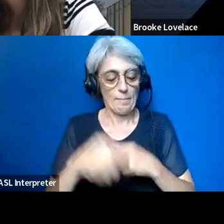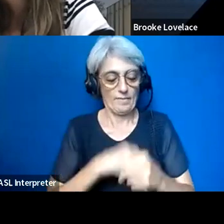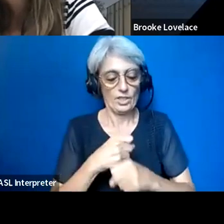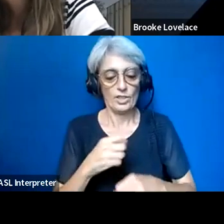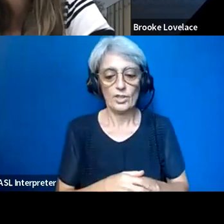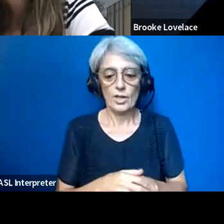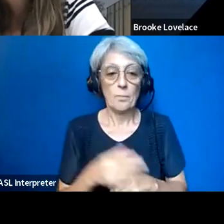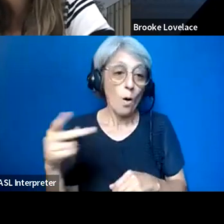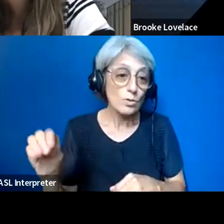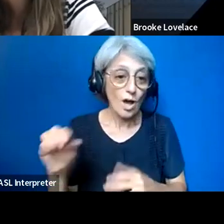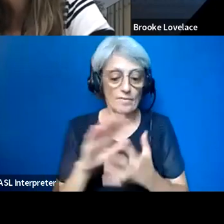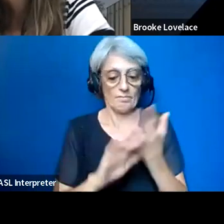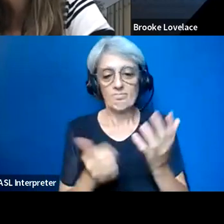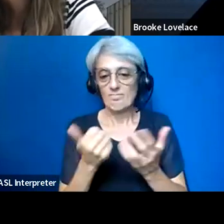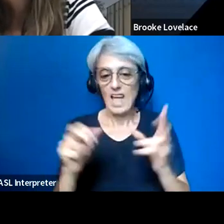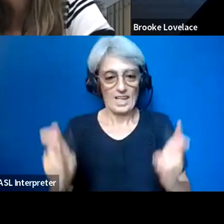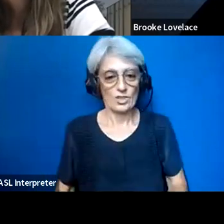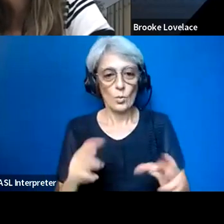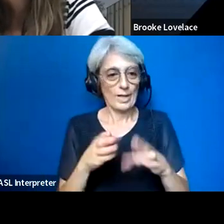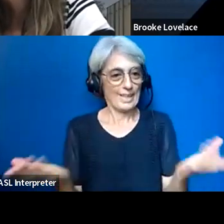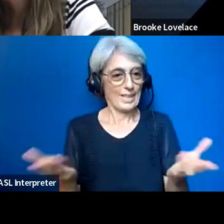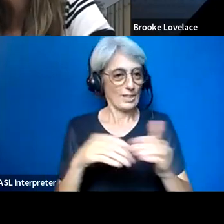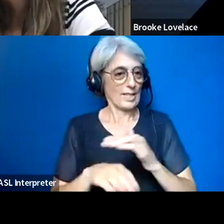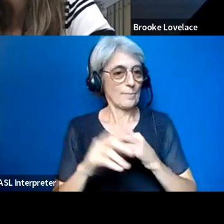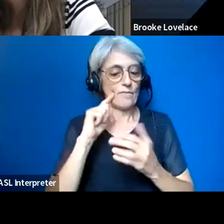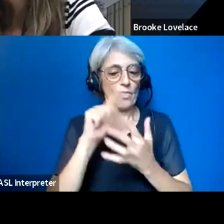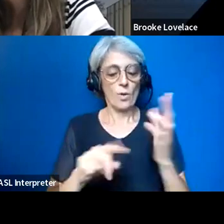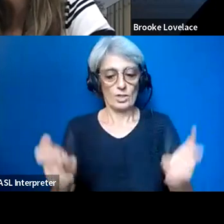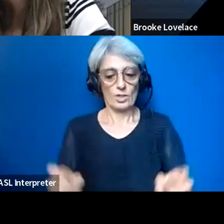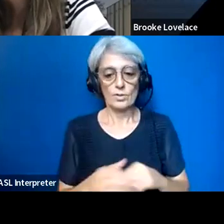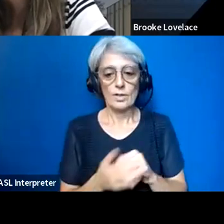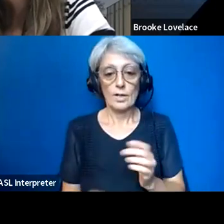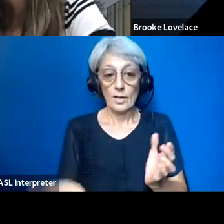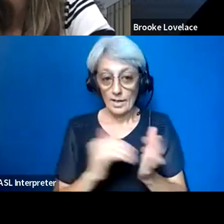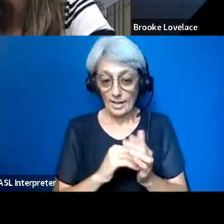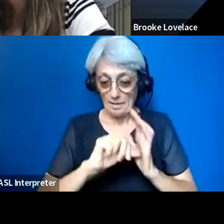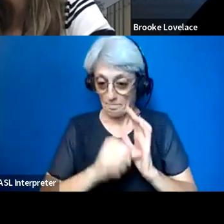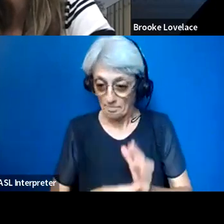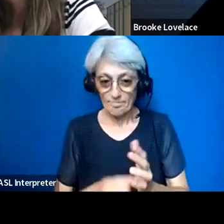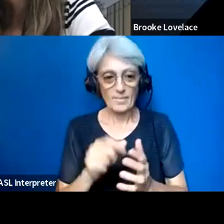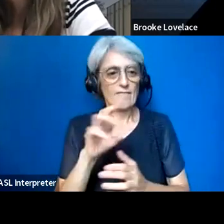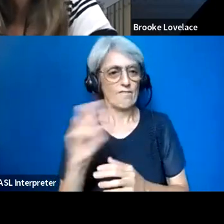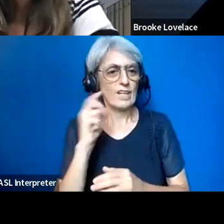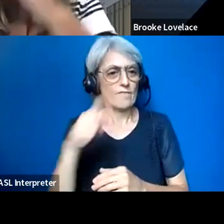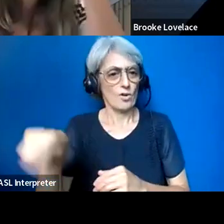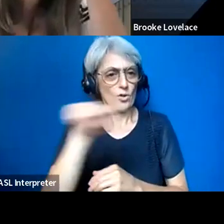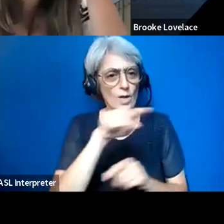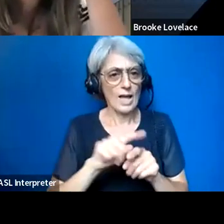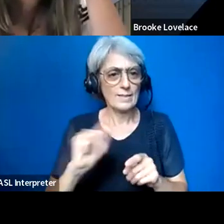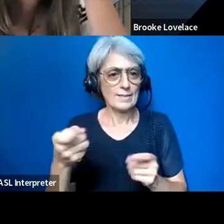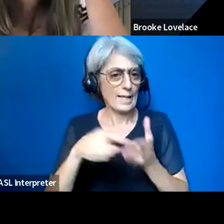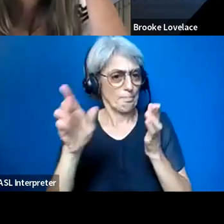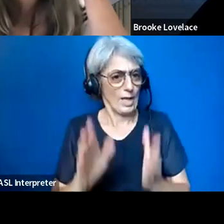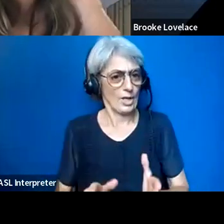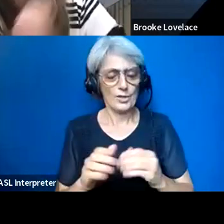we're available and accessible for those issues. And I do just want to reiterate that those are at at no cost to you as a taxpayer. Unfortunately,